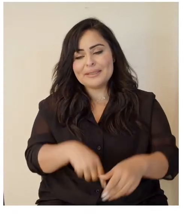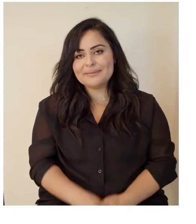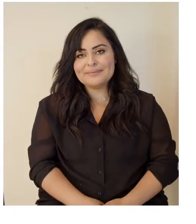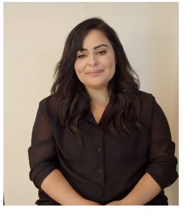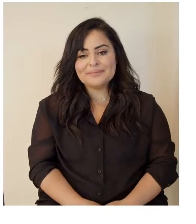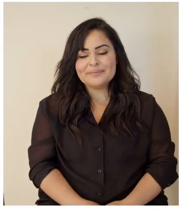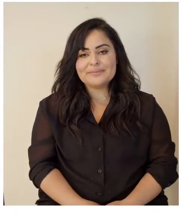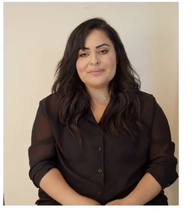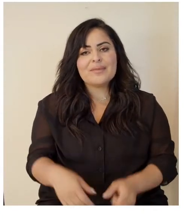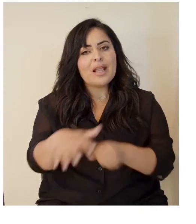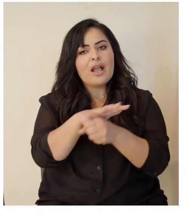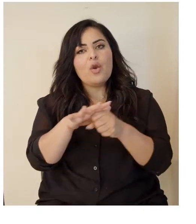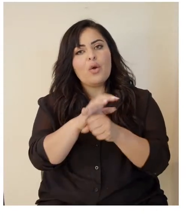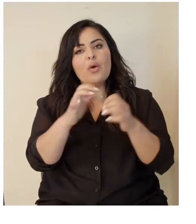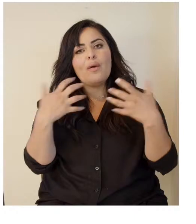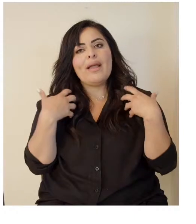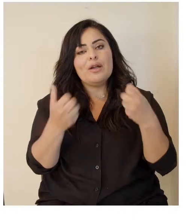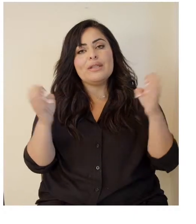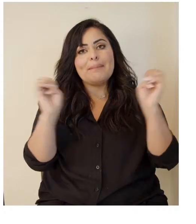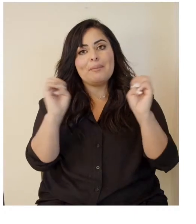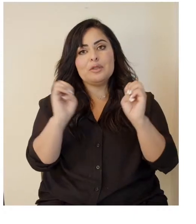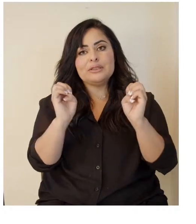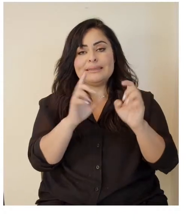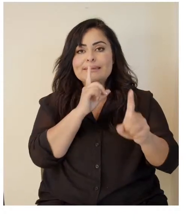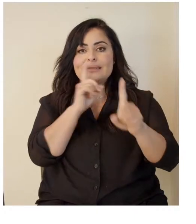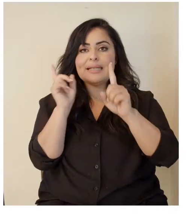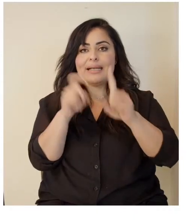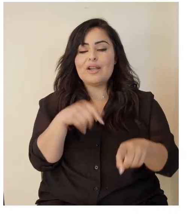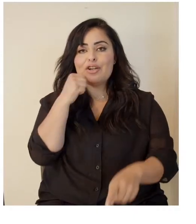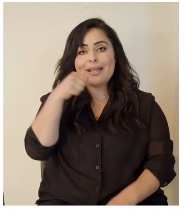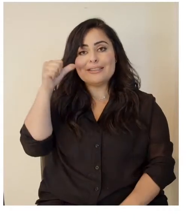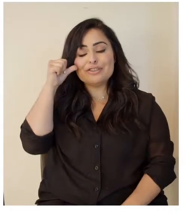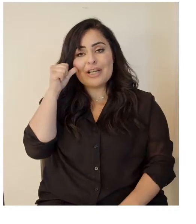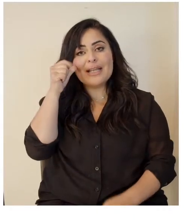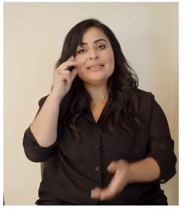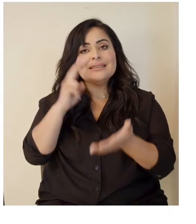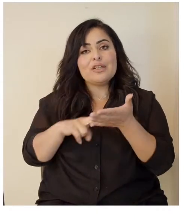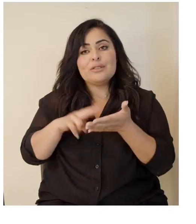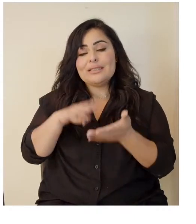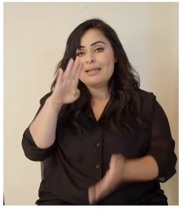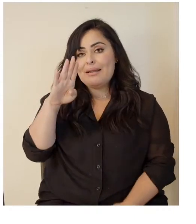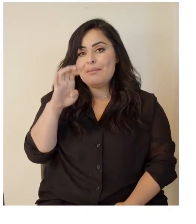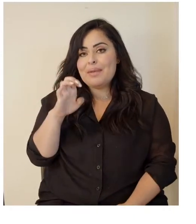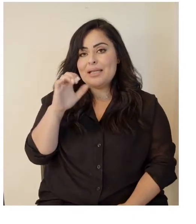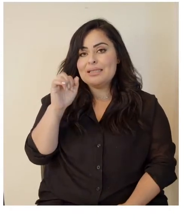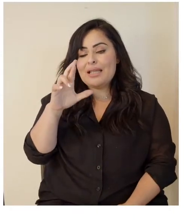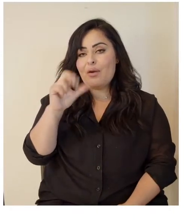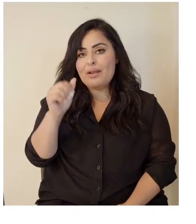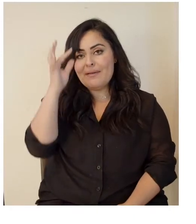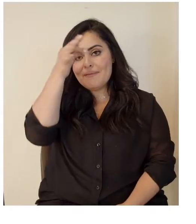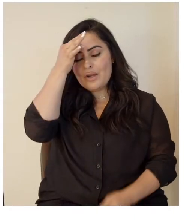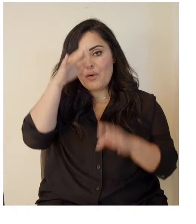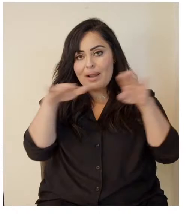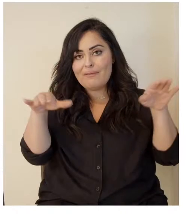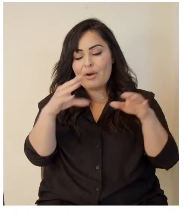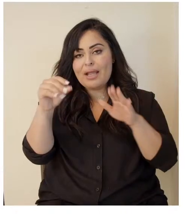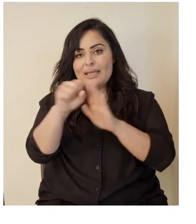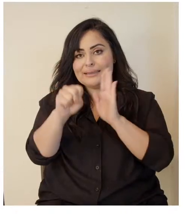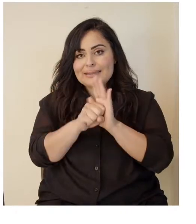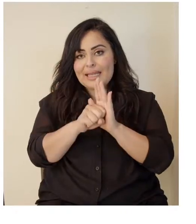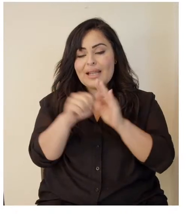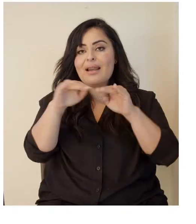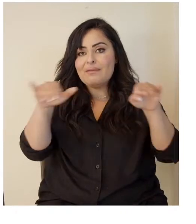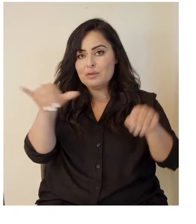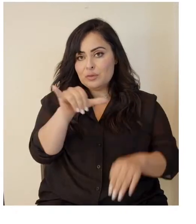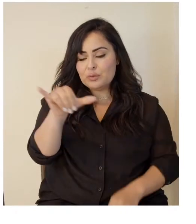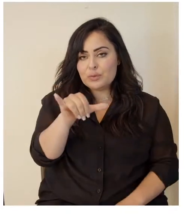A local health emergency for LA County was declared yesterday by Secretary Becerra at the federal level and by the county health officer, Dr. Muntu